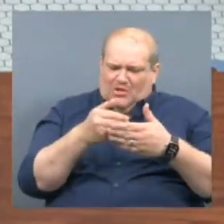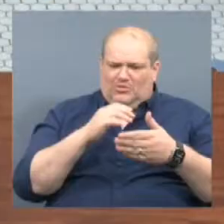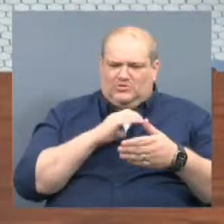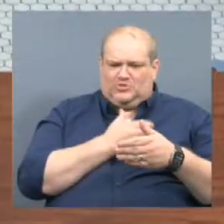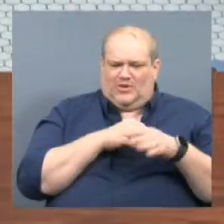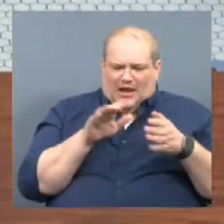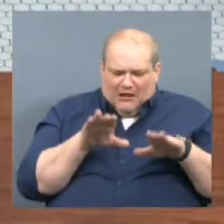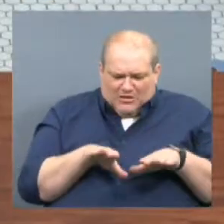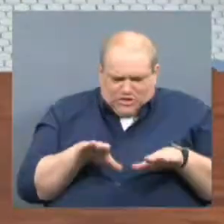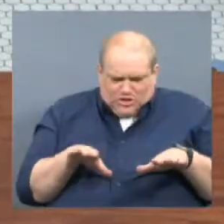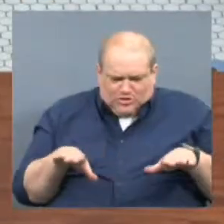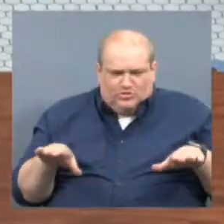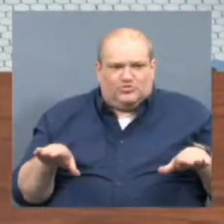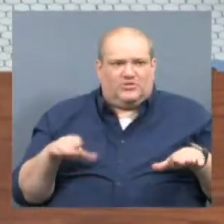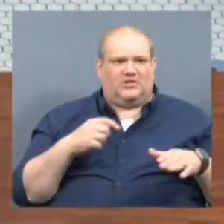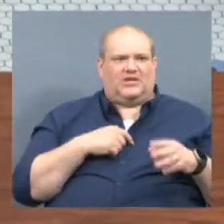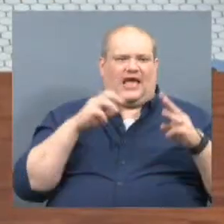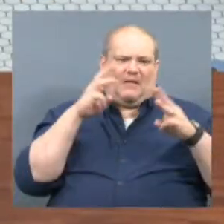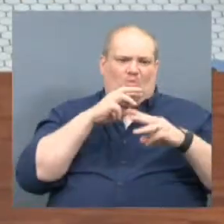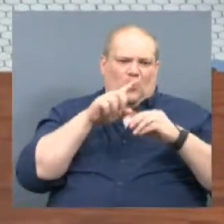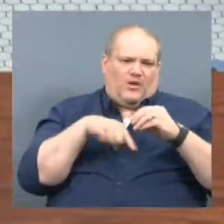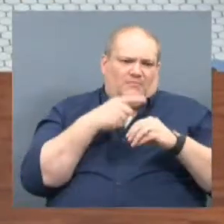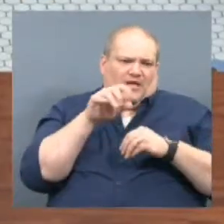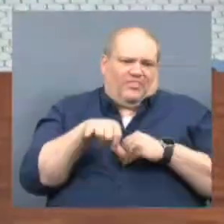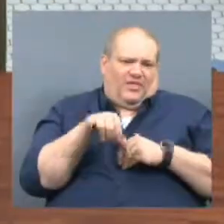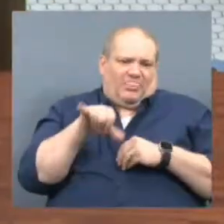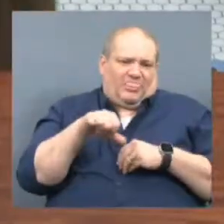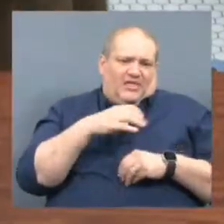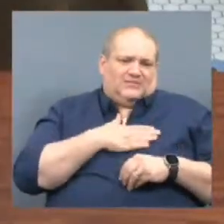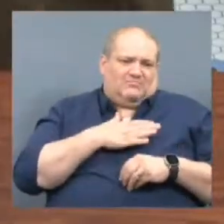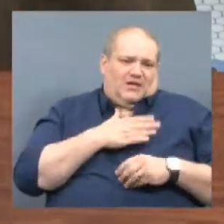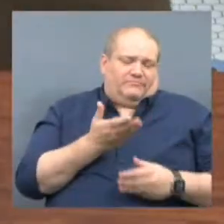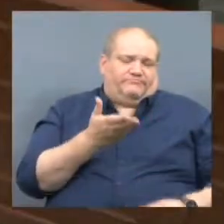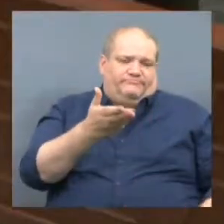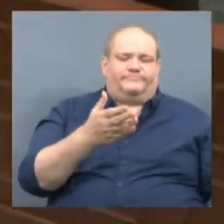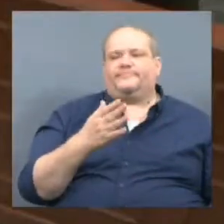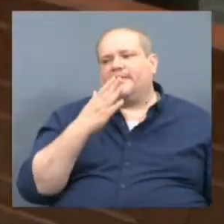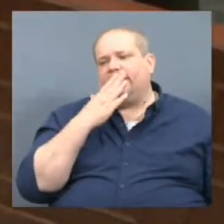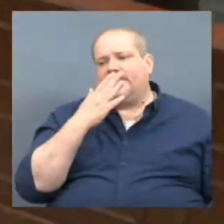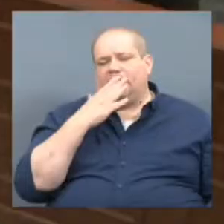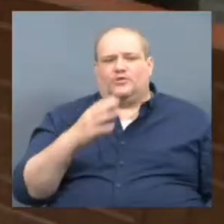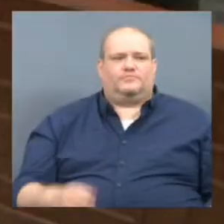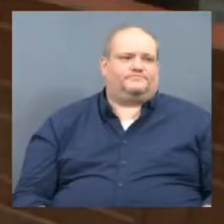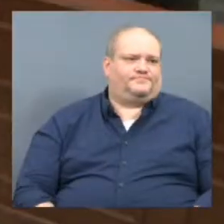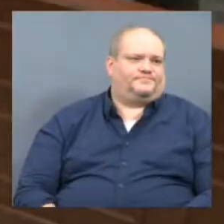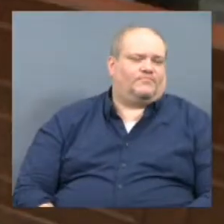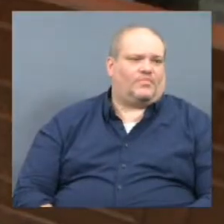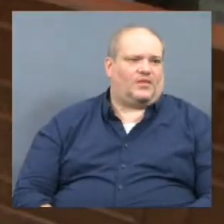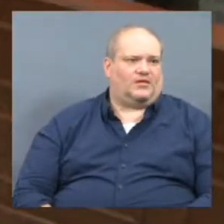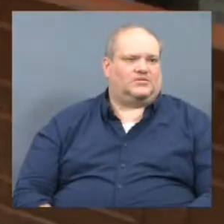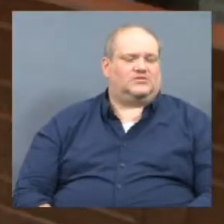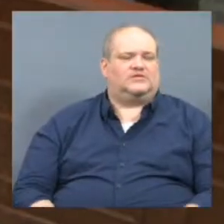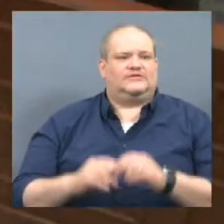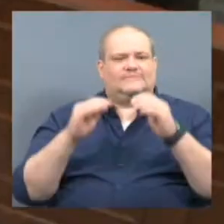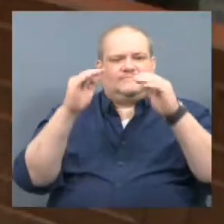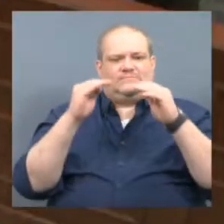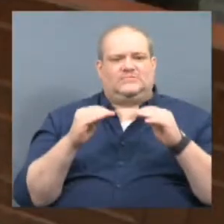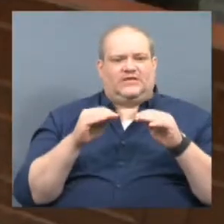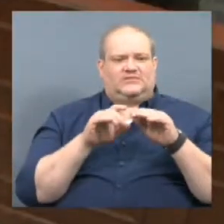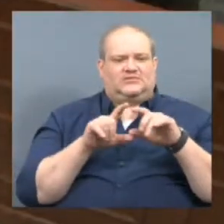little children. I'm just worried about that. That's what I want to say. Thank you, Ms. Stewart. Next car we have,